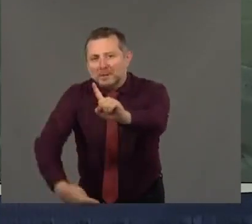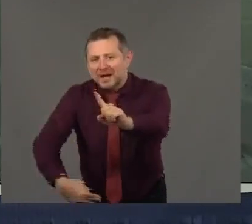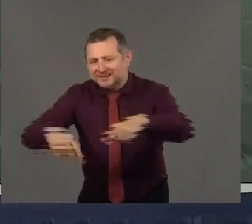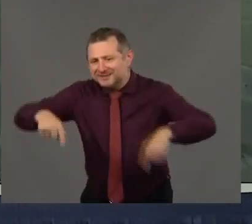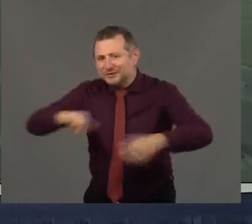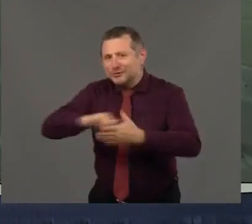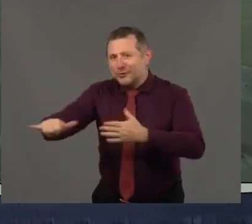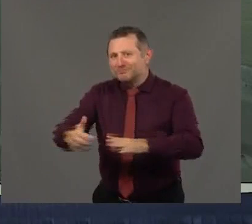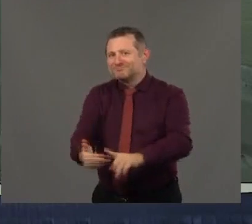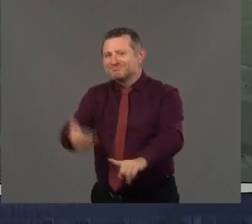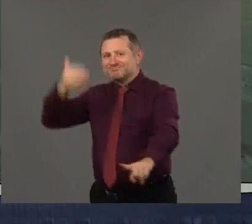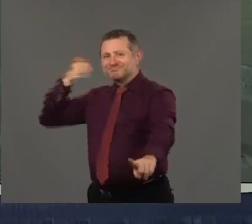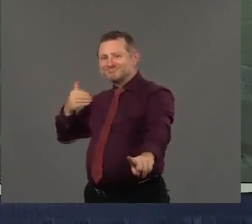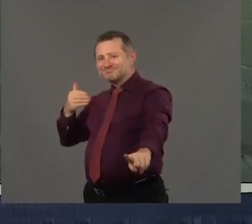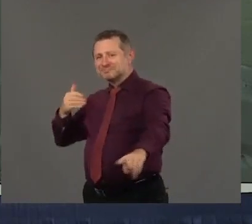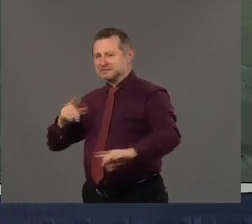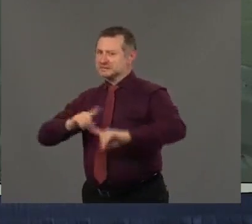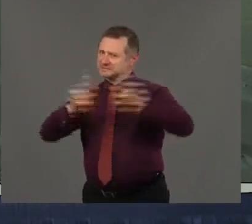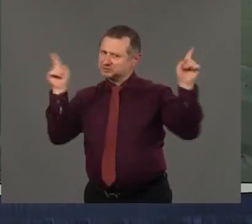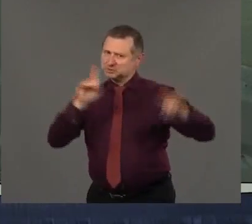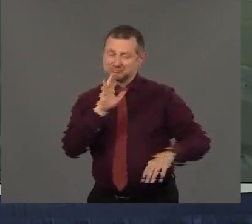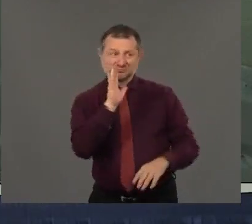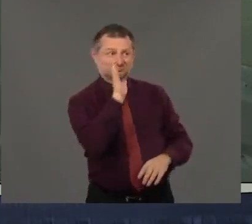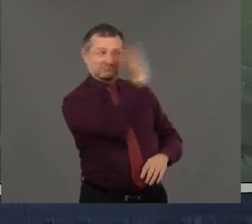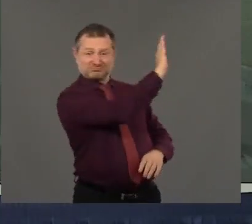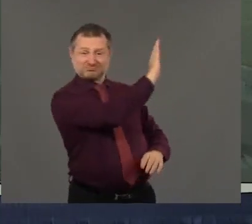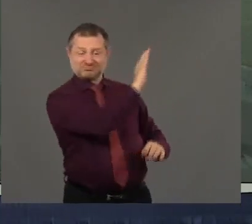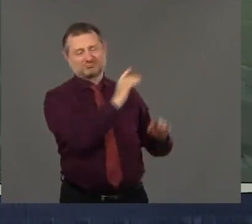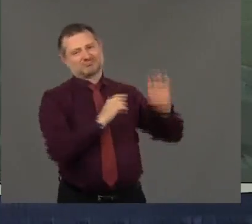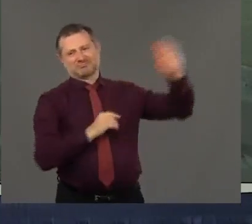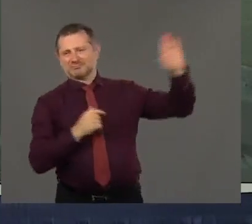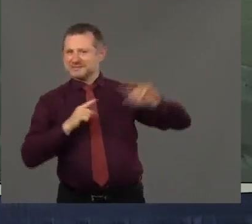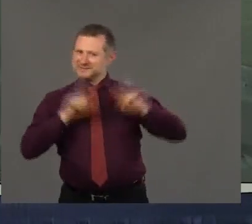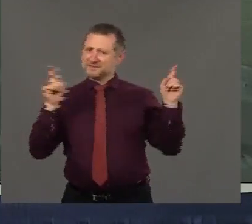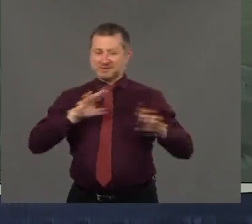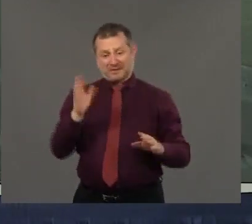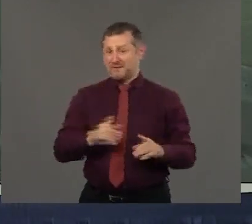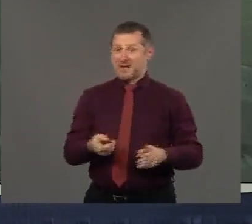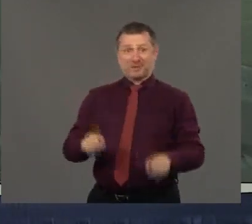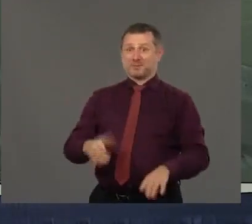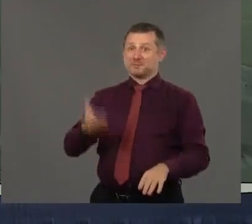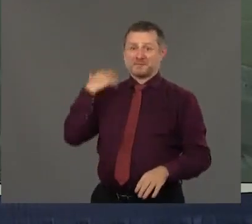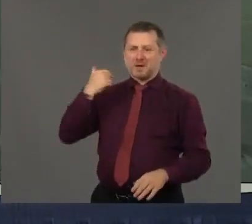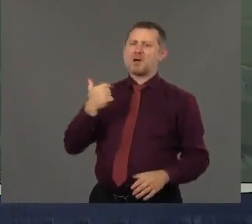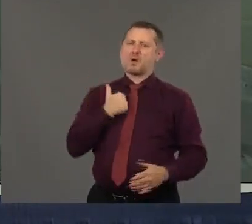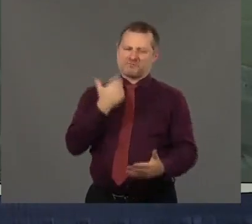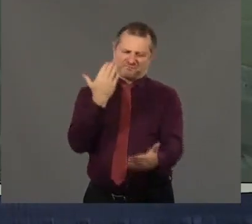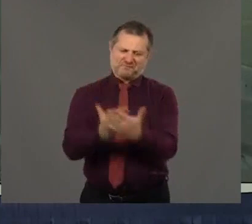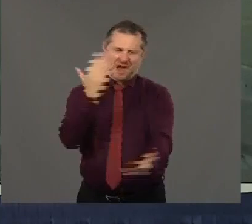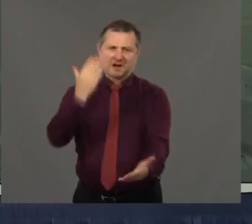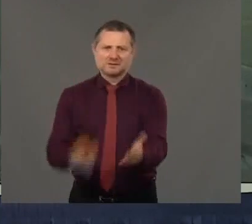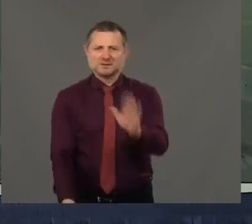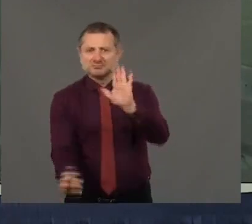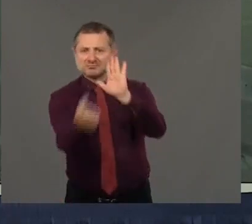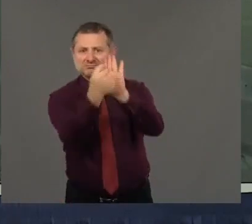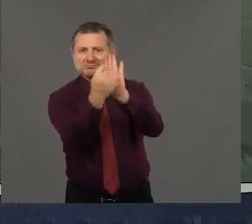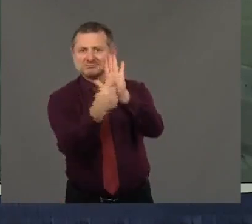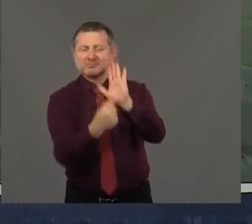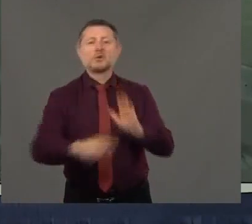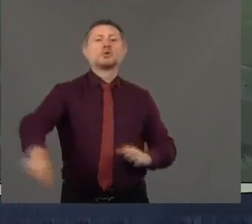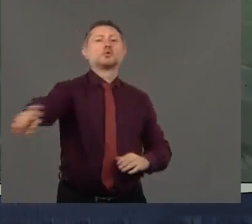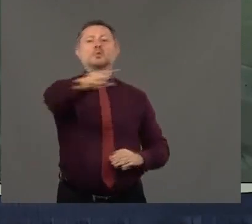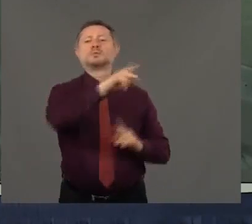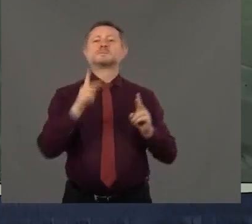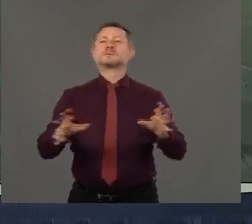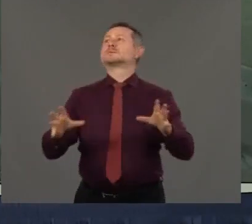is a different kind of behavior. It was never done before. I laid out the facts to New Yorkers, and they did it. God bless them. God